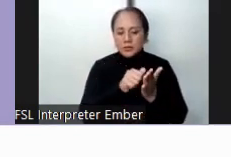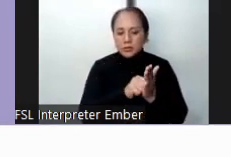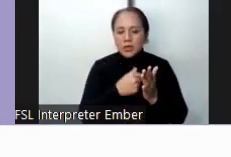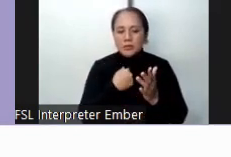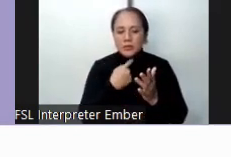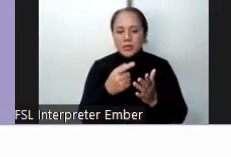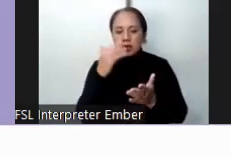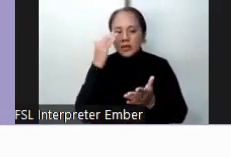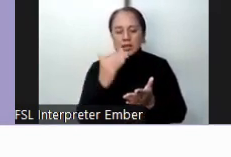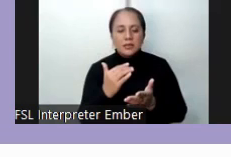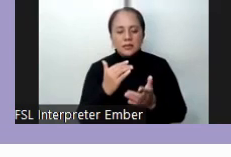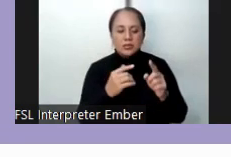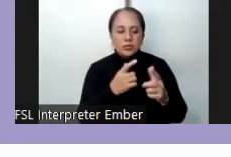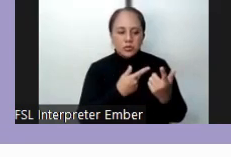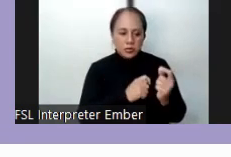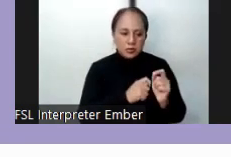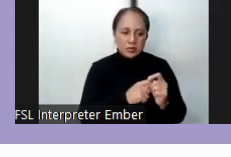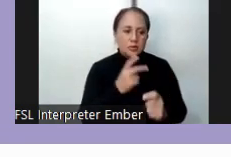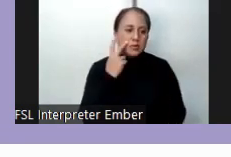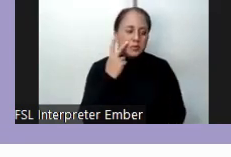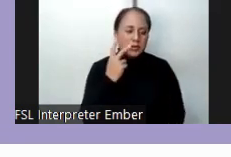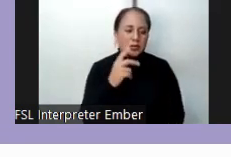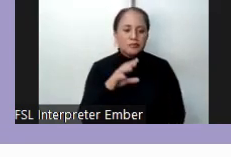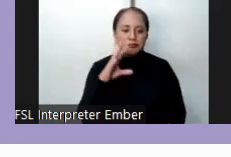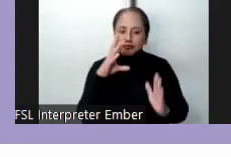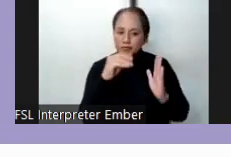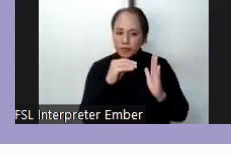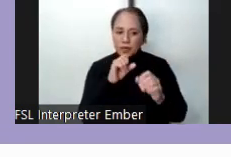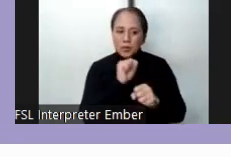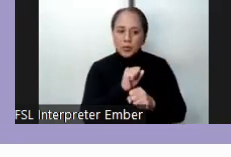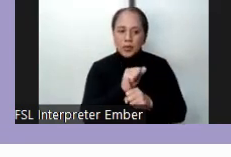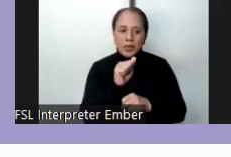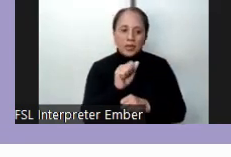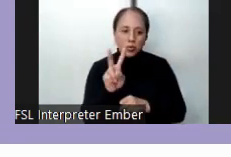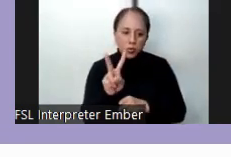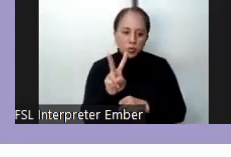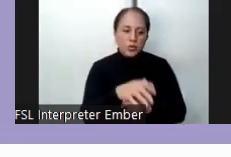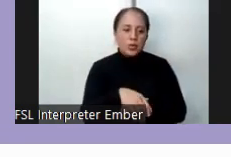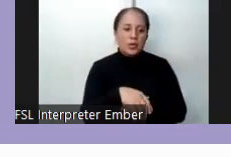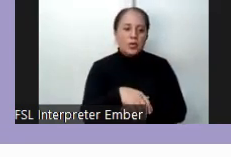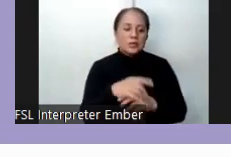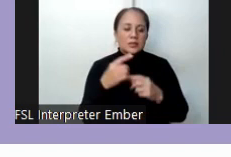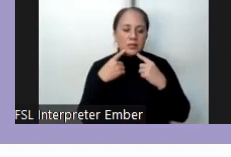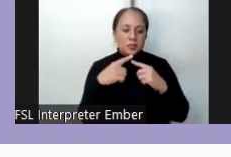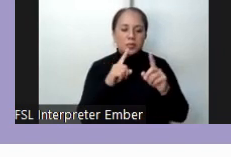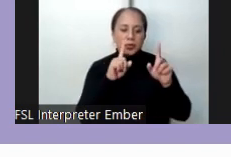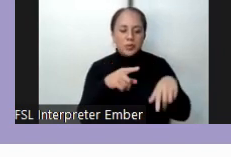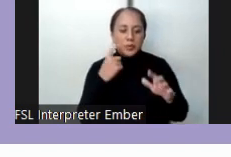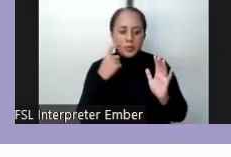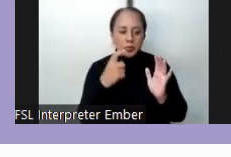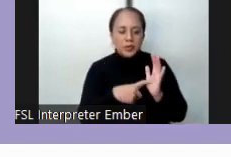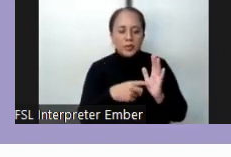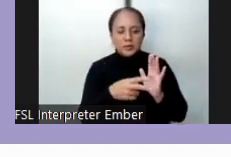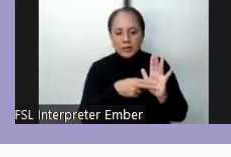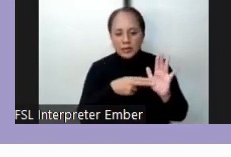less trustworthy. So let us see a screenshot of task A2, where successful respondents recognize the